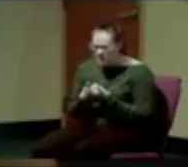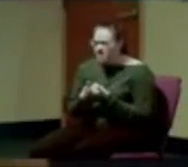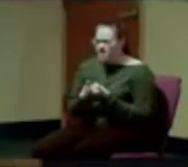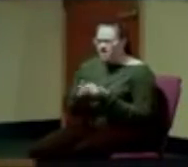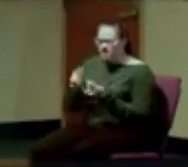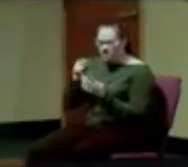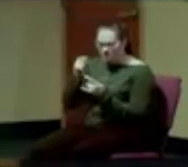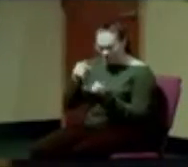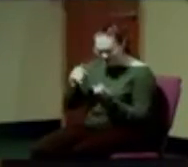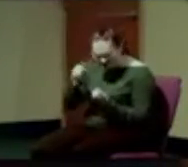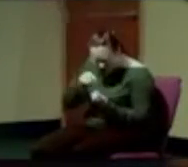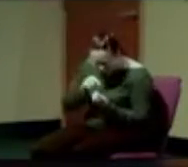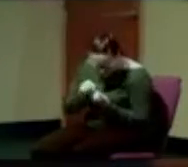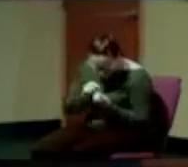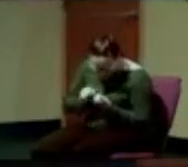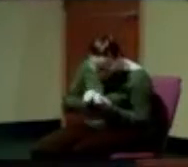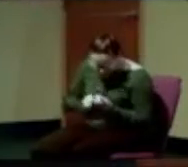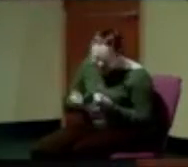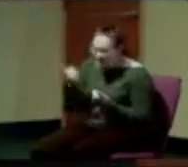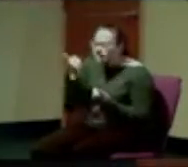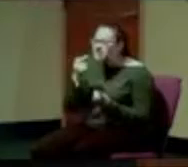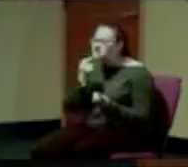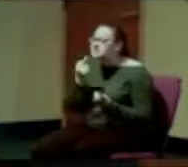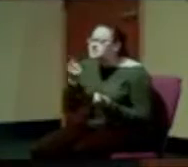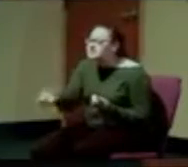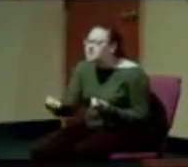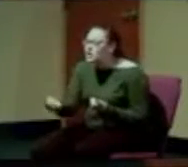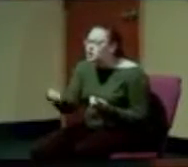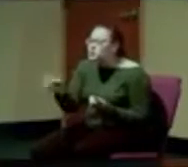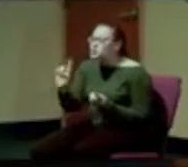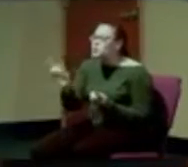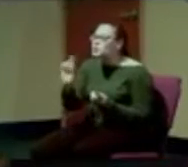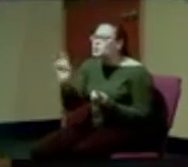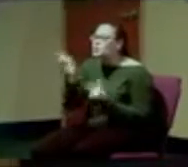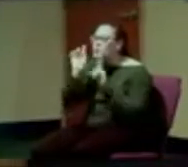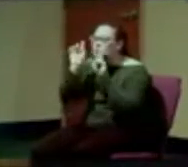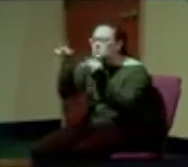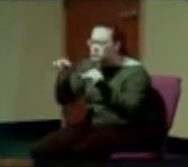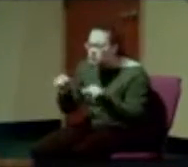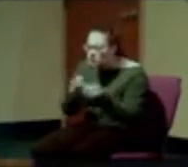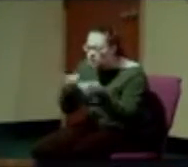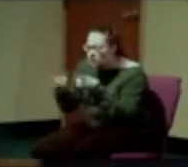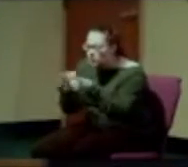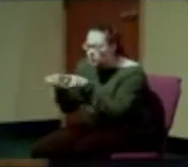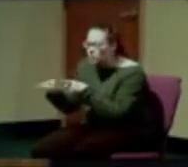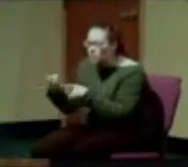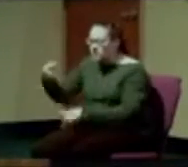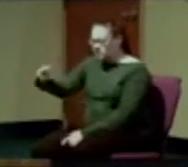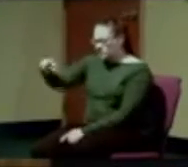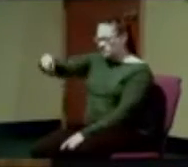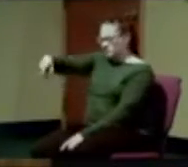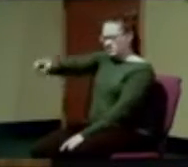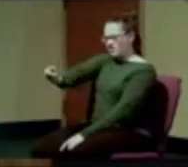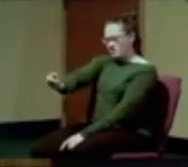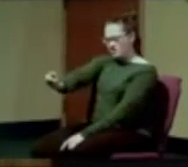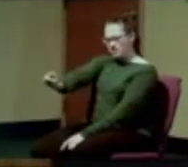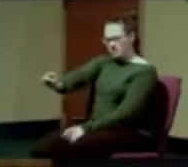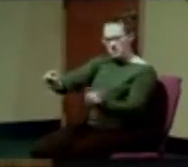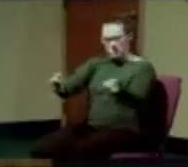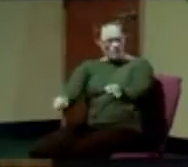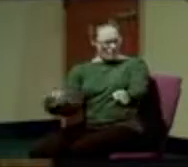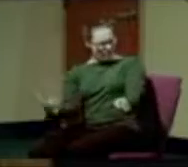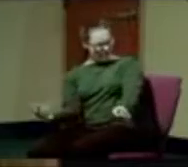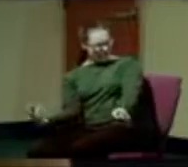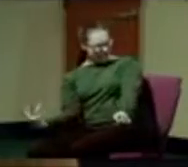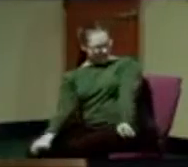This is amazing. This can give you directions on where you are going. This phone has GPS on it. Sue